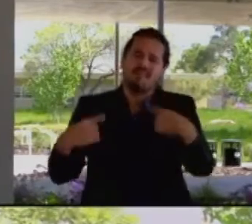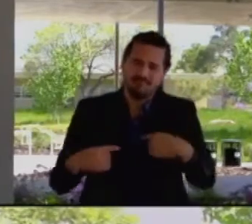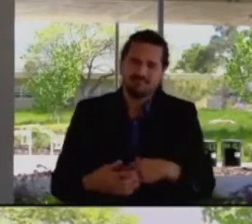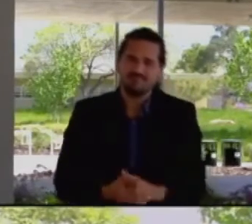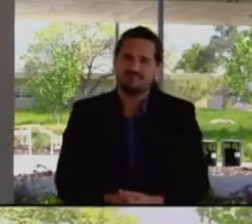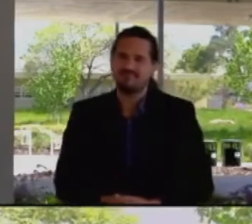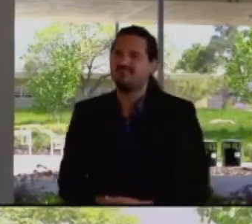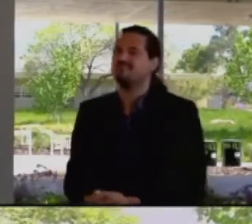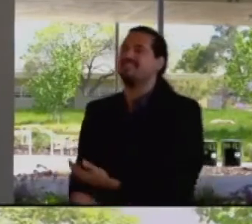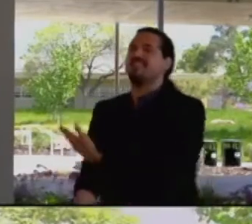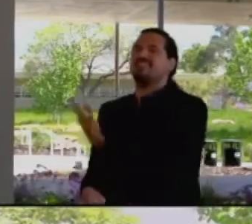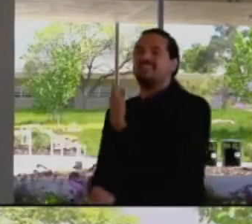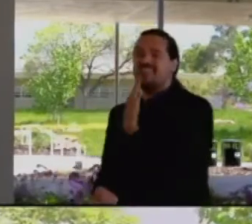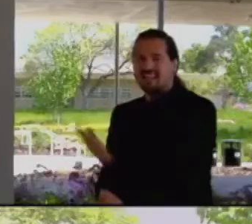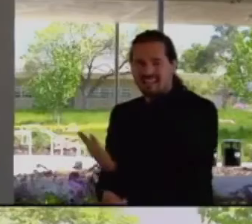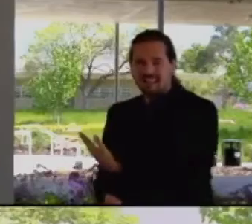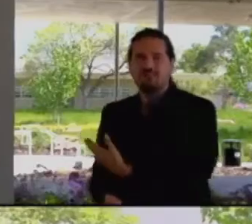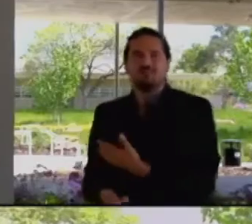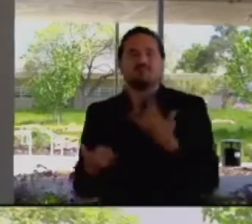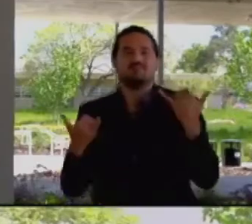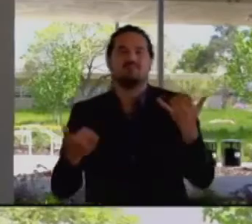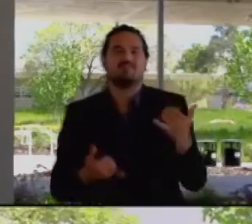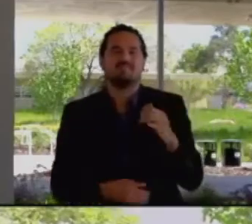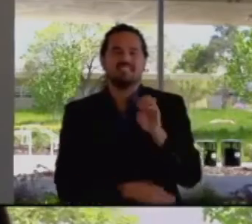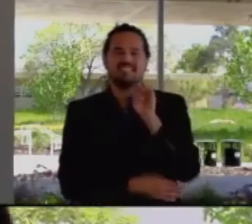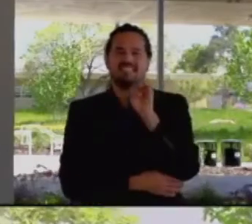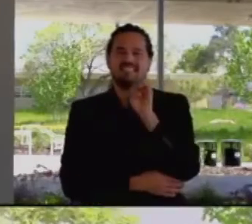and opening their doors. Thank you.